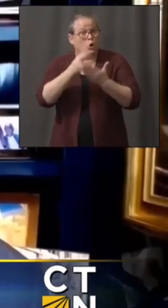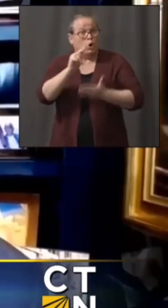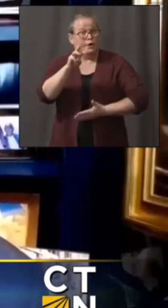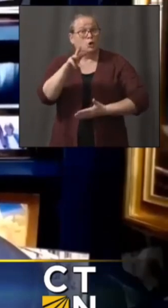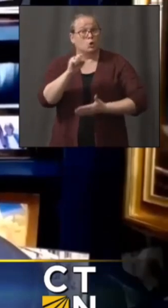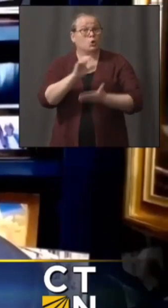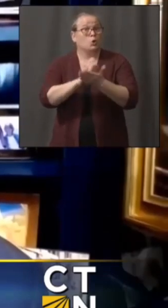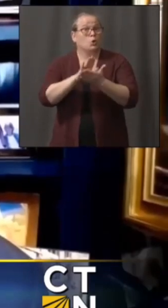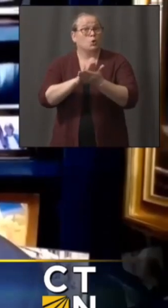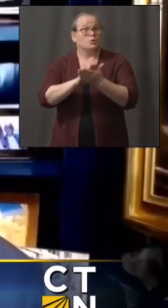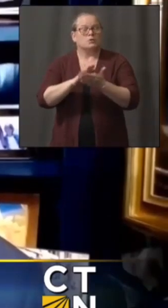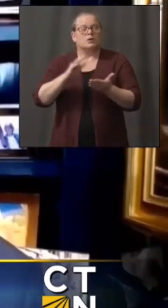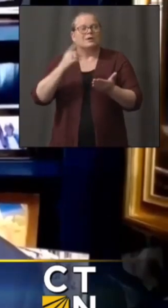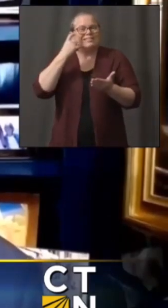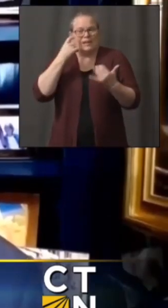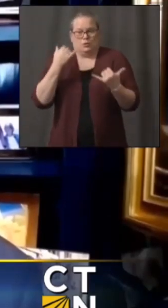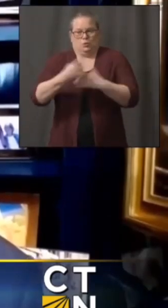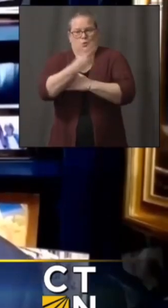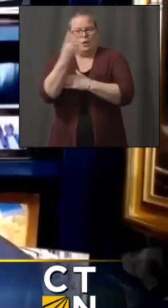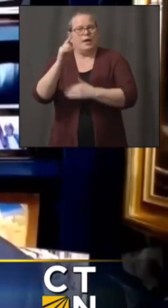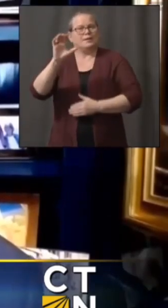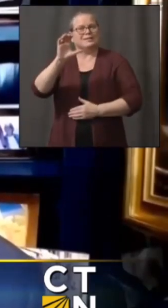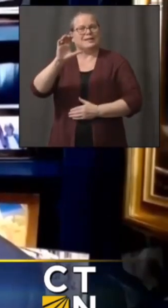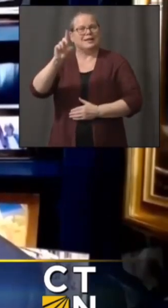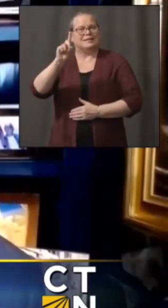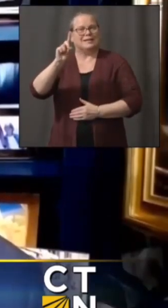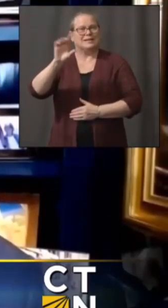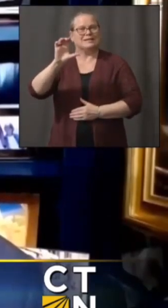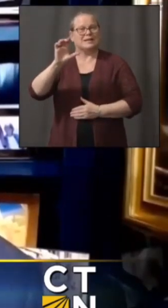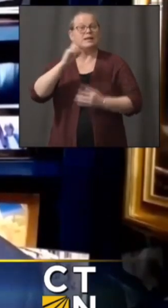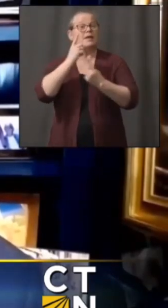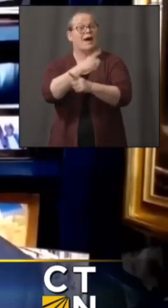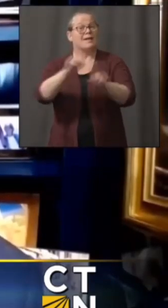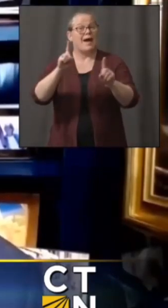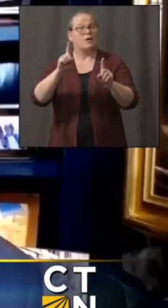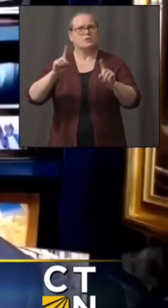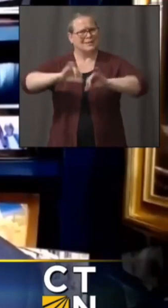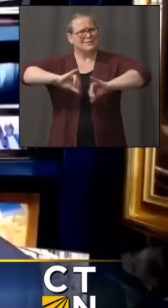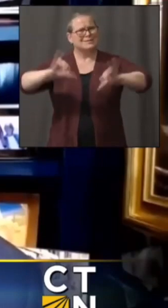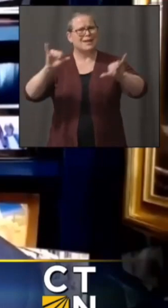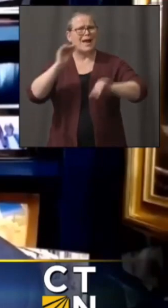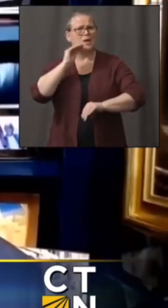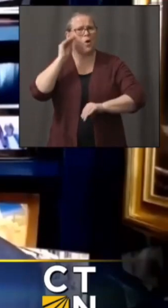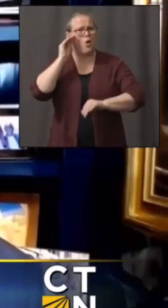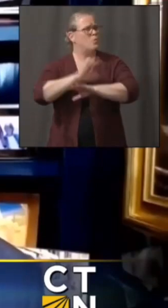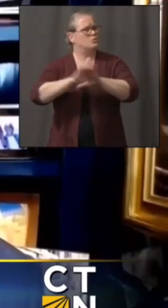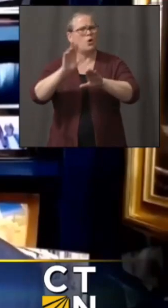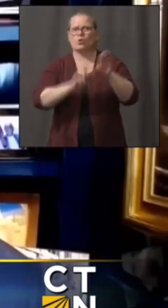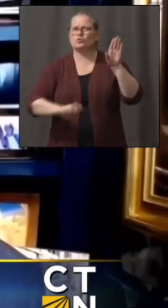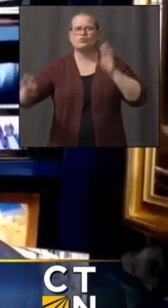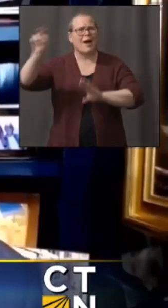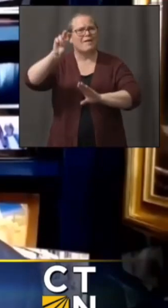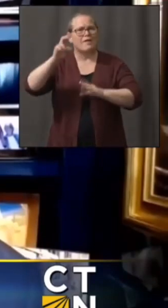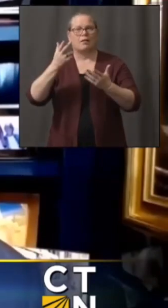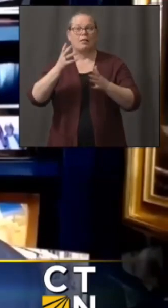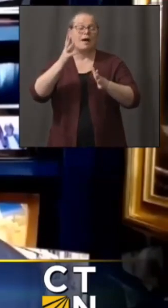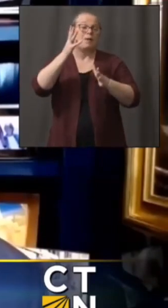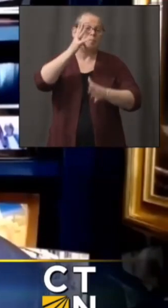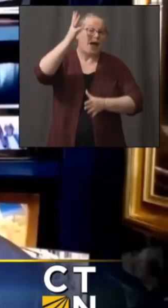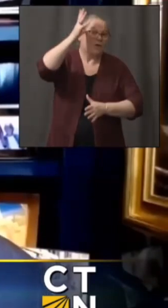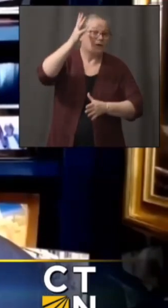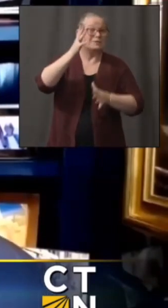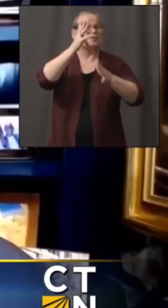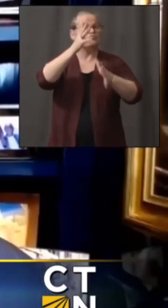travel. That will lessen the risk. The closer you stay at home, especially your parents or grandparents stay at home,